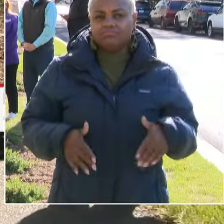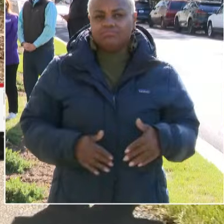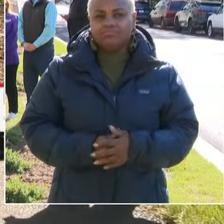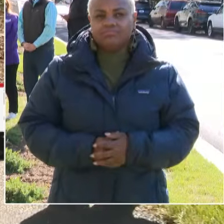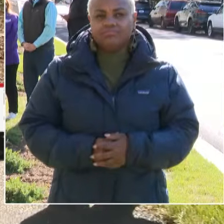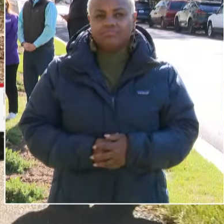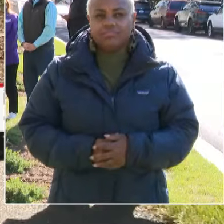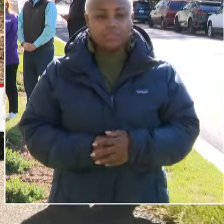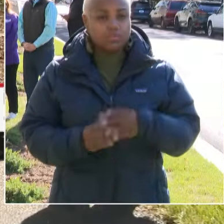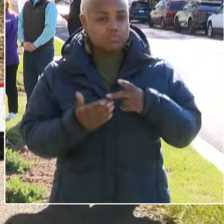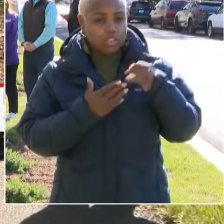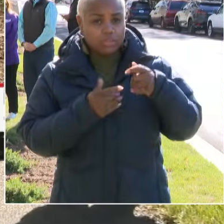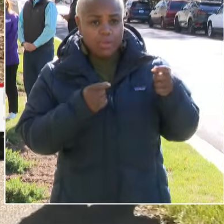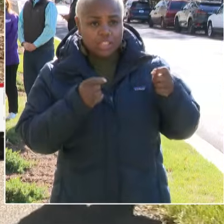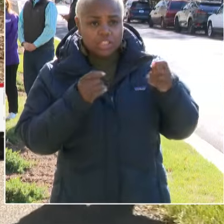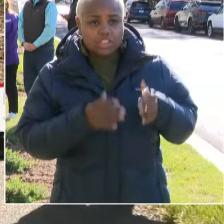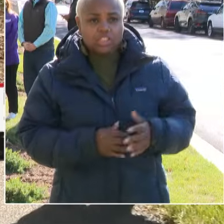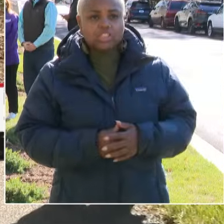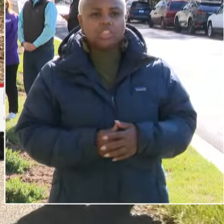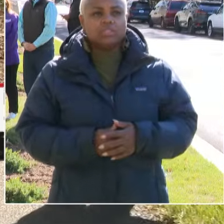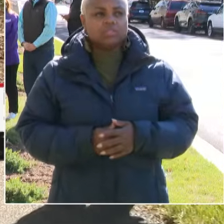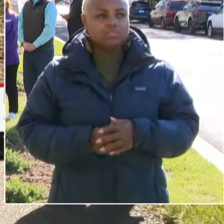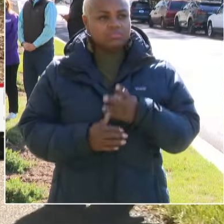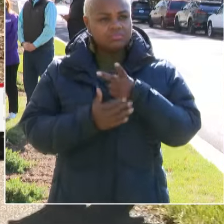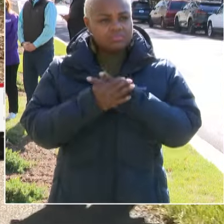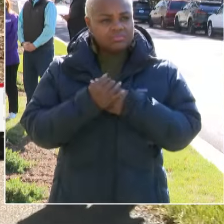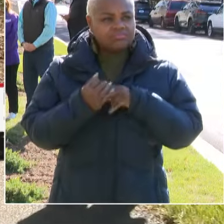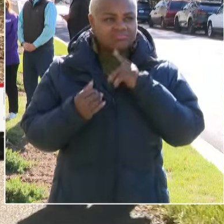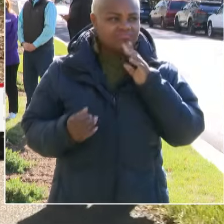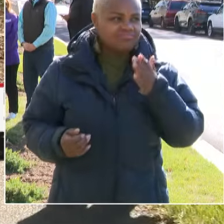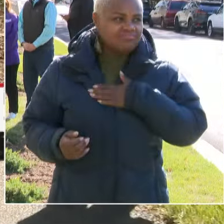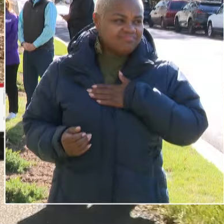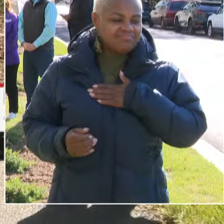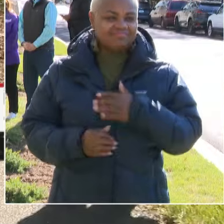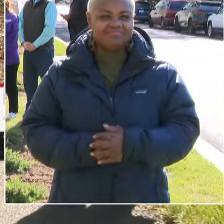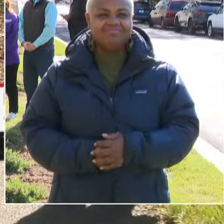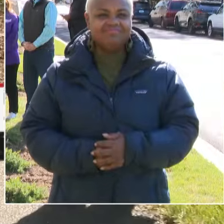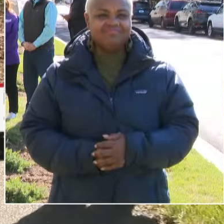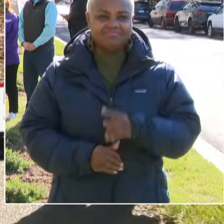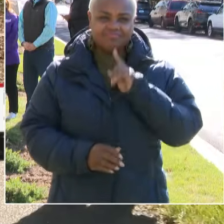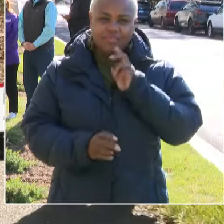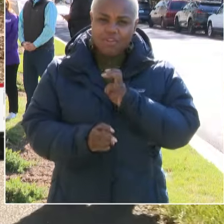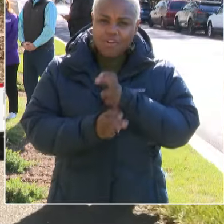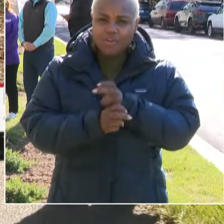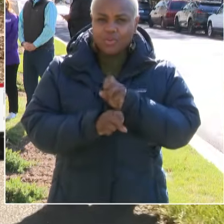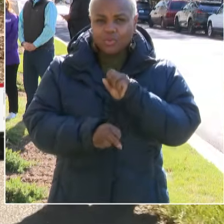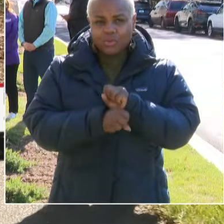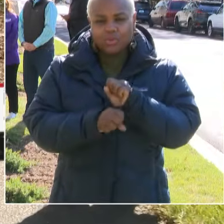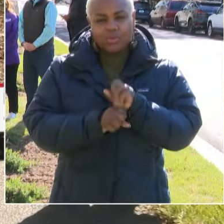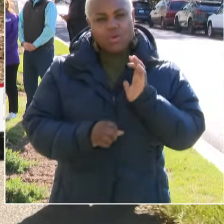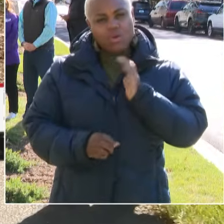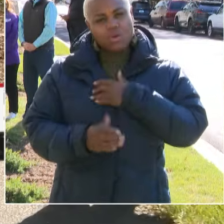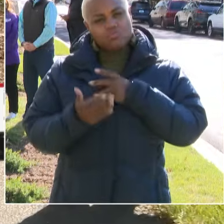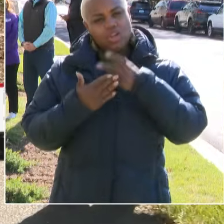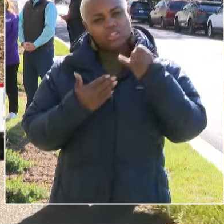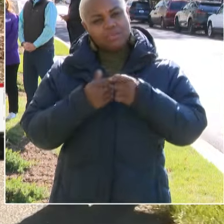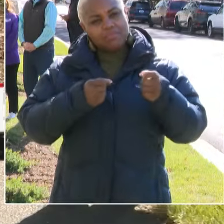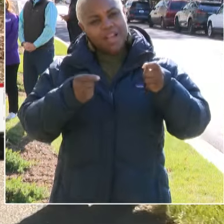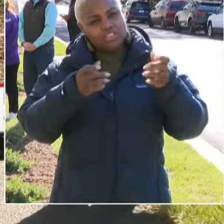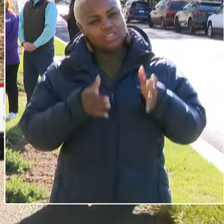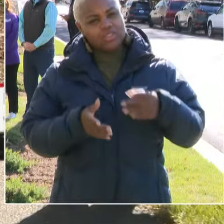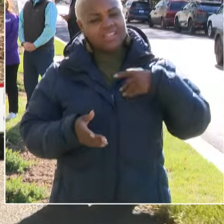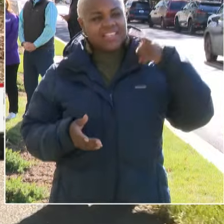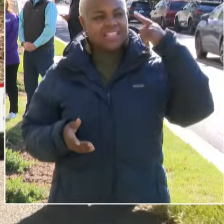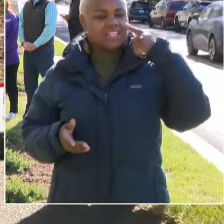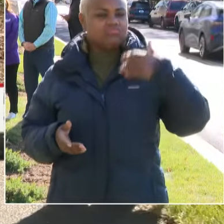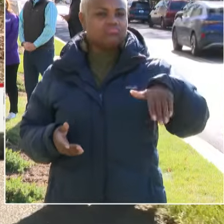Samar Alawamda, who oversaw this tremendous effort. Our IPMA project managers make our vision and designs come to